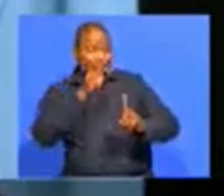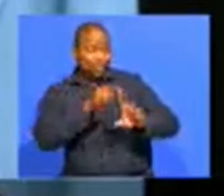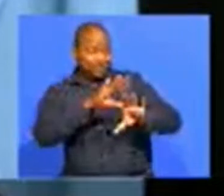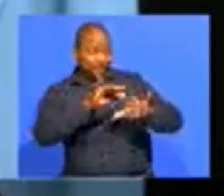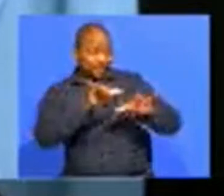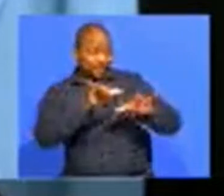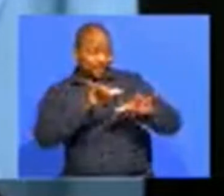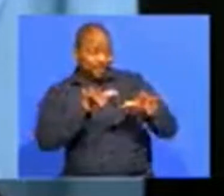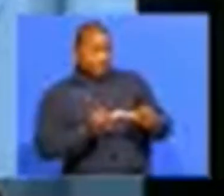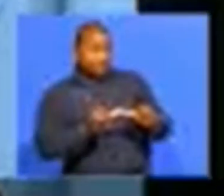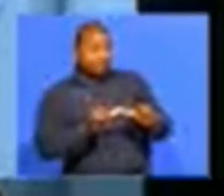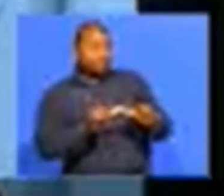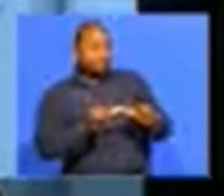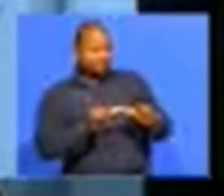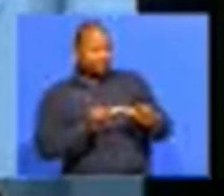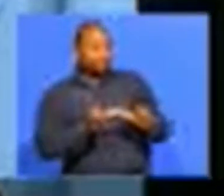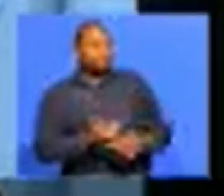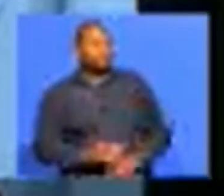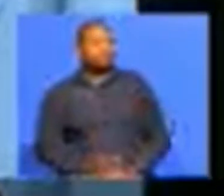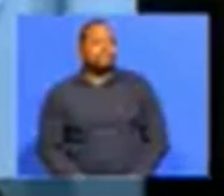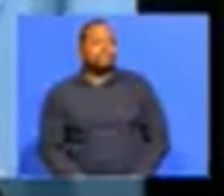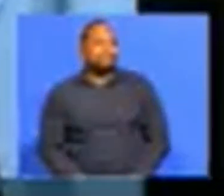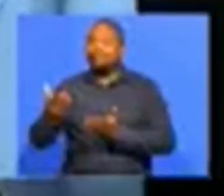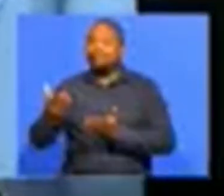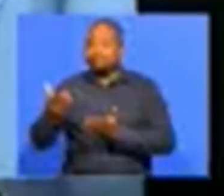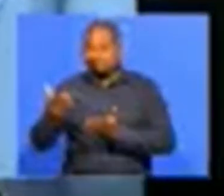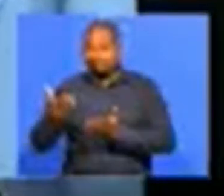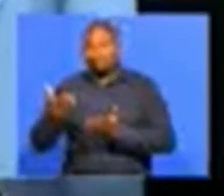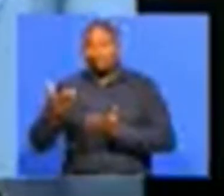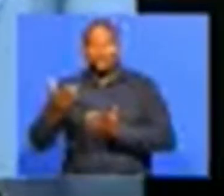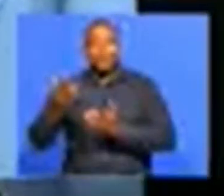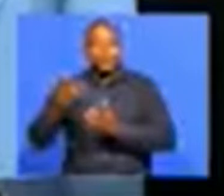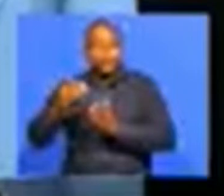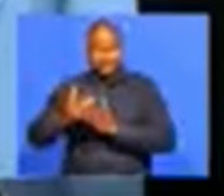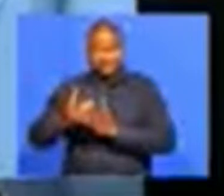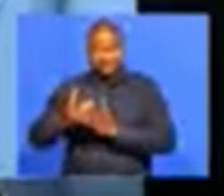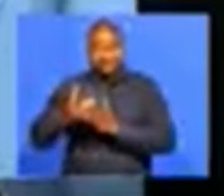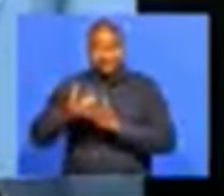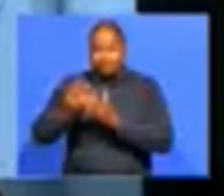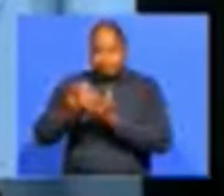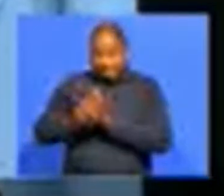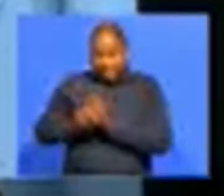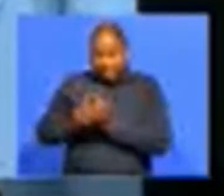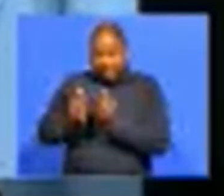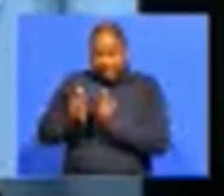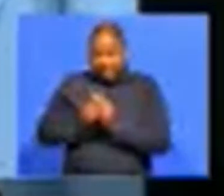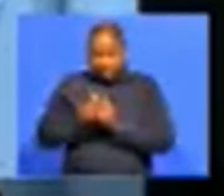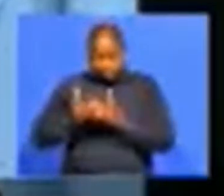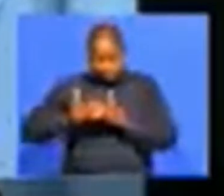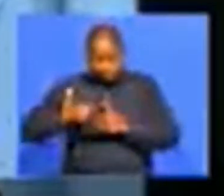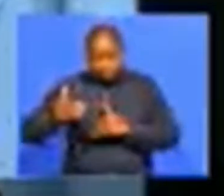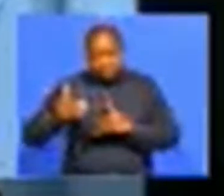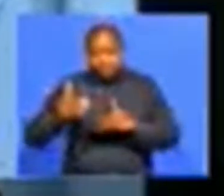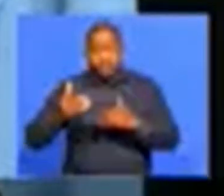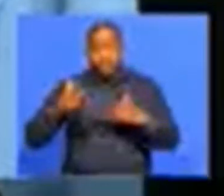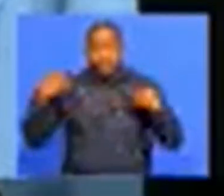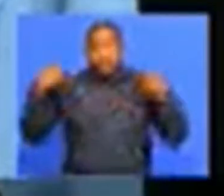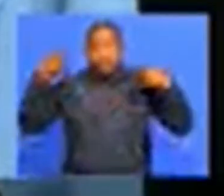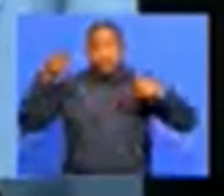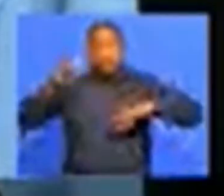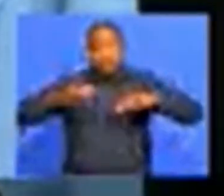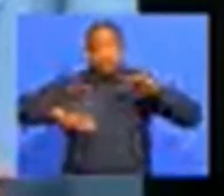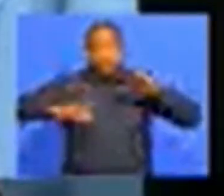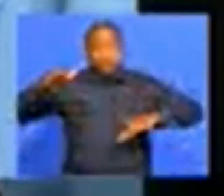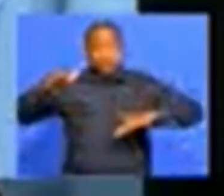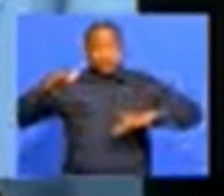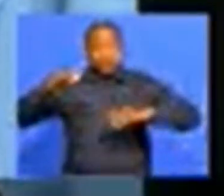with invaluable expertise and compassion. To further expand our partnership, the government of the Bahamas